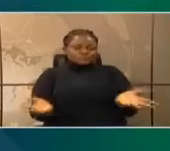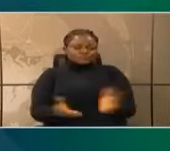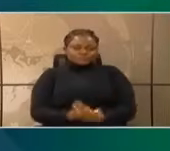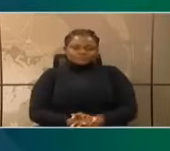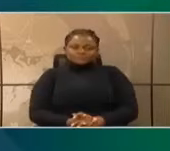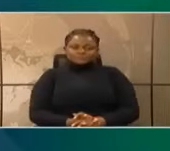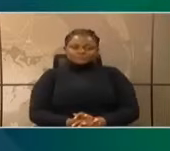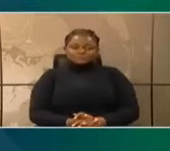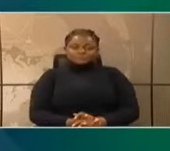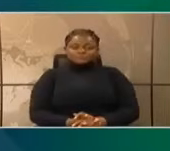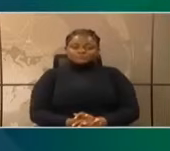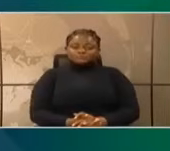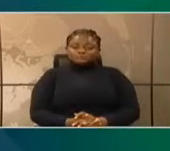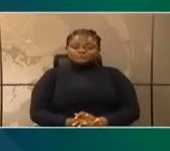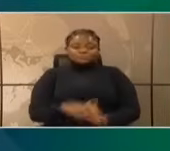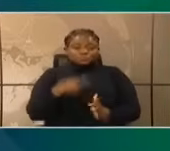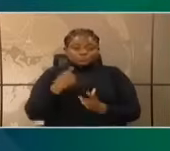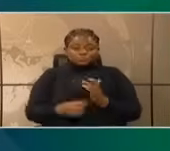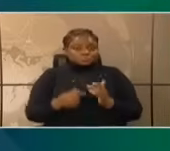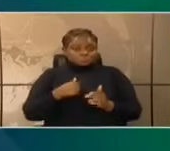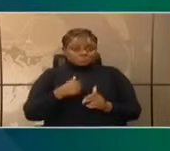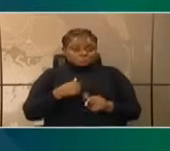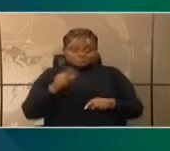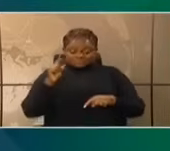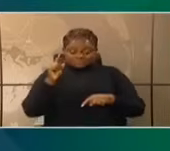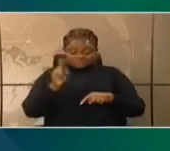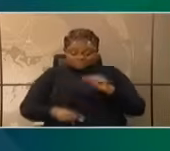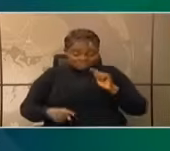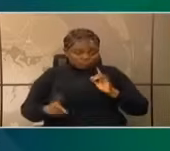Me adia mean to me, be da.